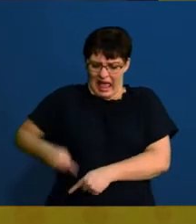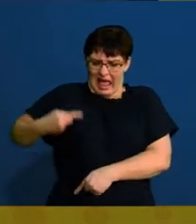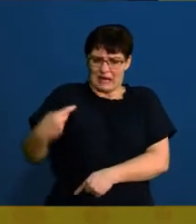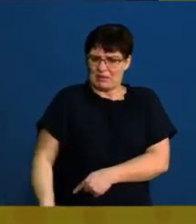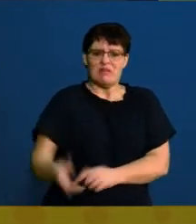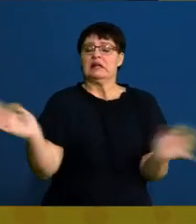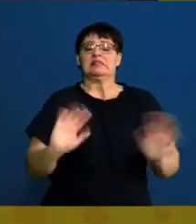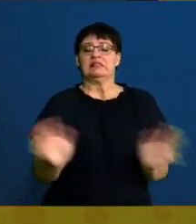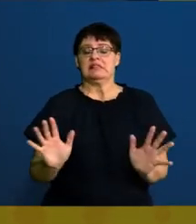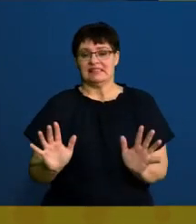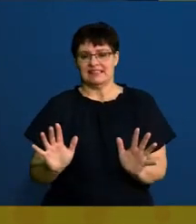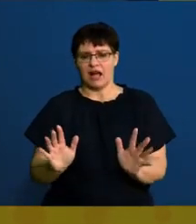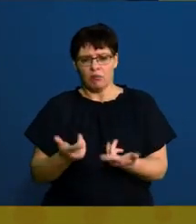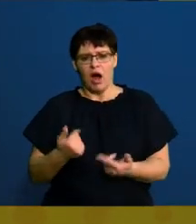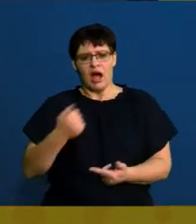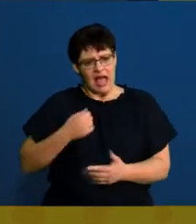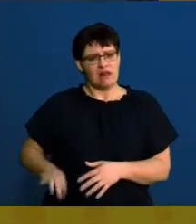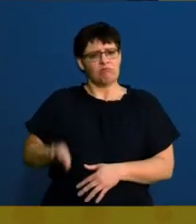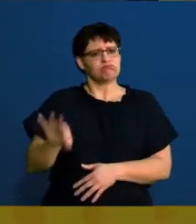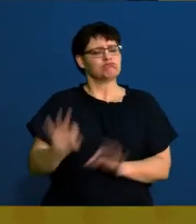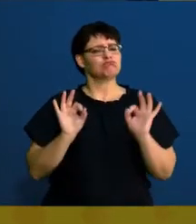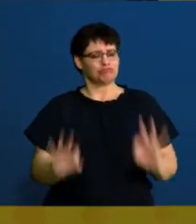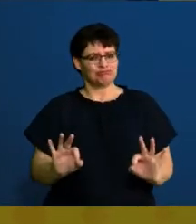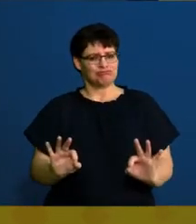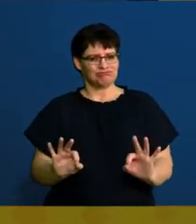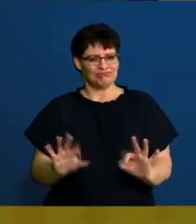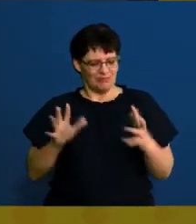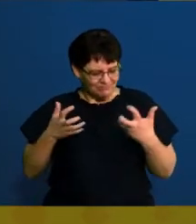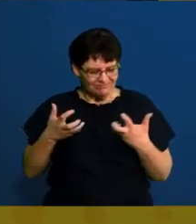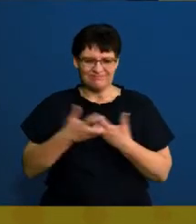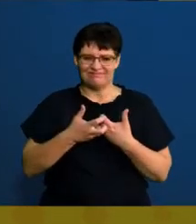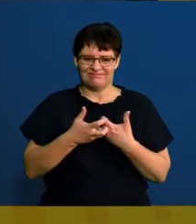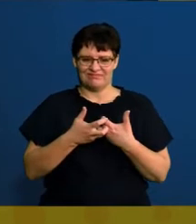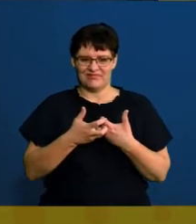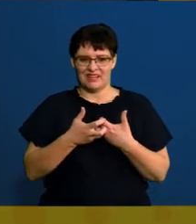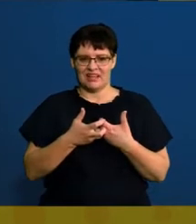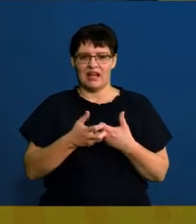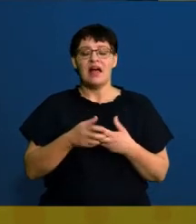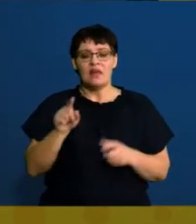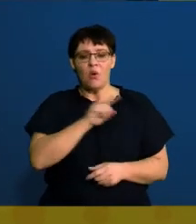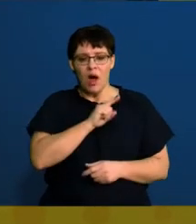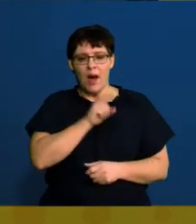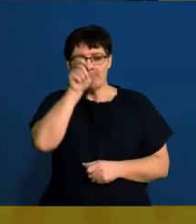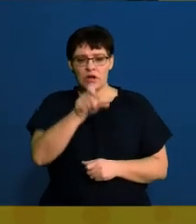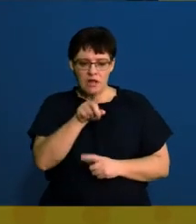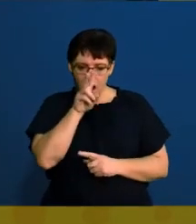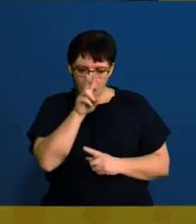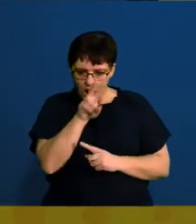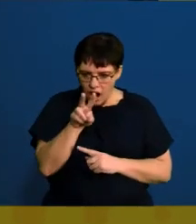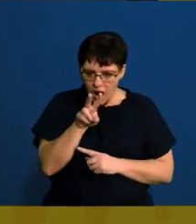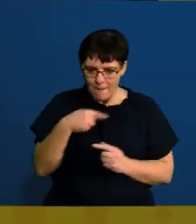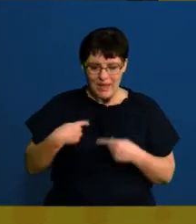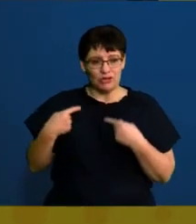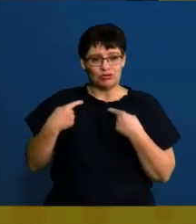that you can actually afford. So affordability, those are things that appeal to people who are